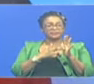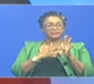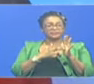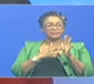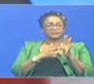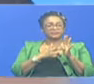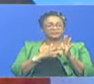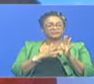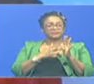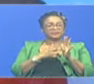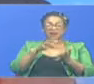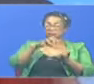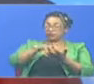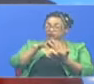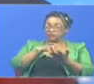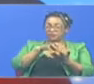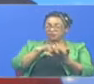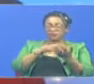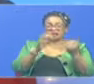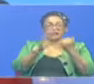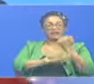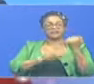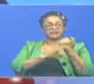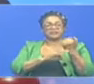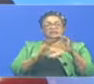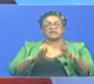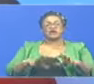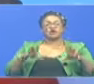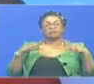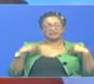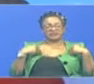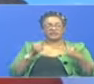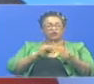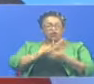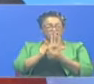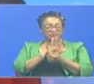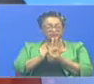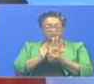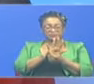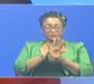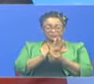the position that that country has adopted with regard to COVID-19.